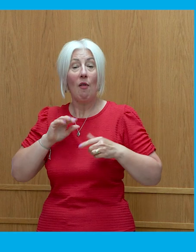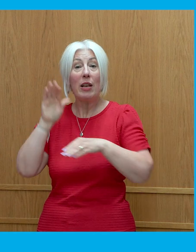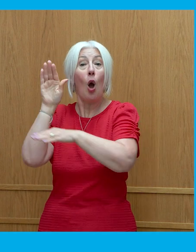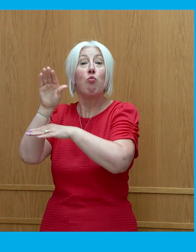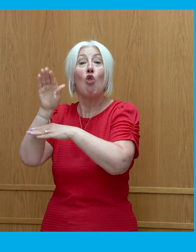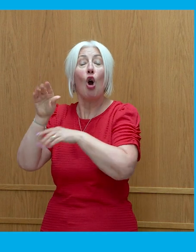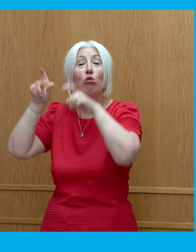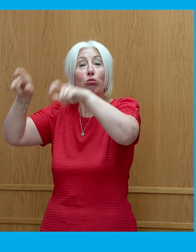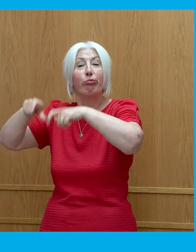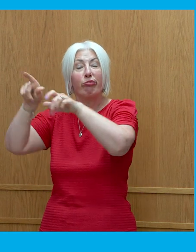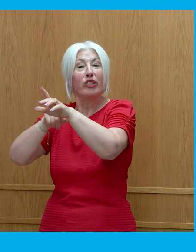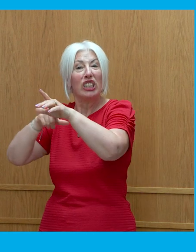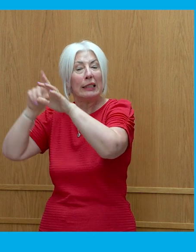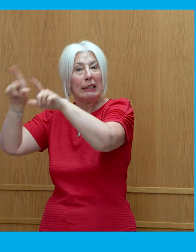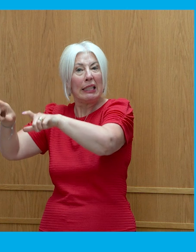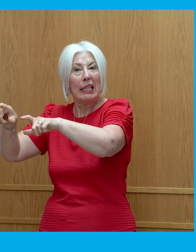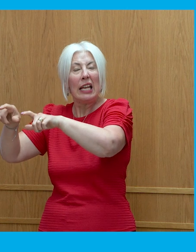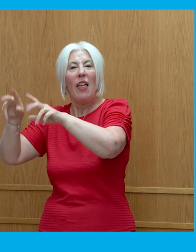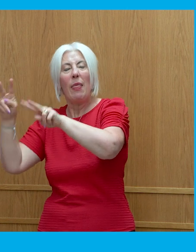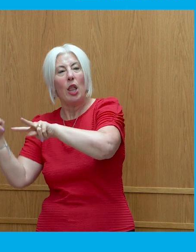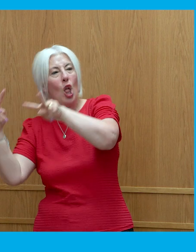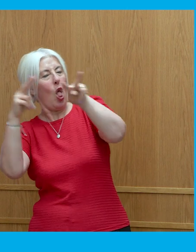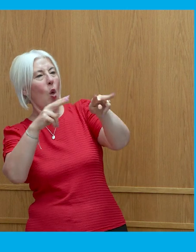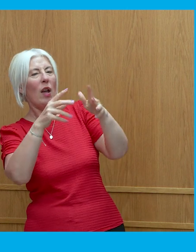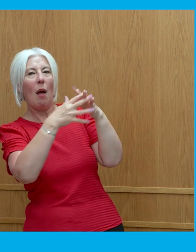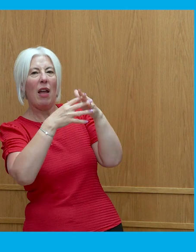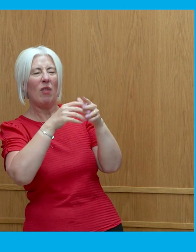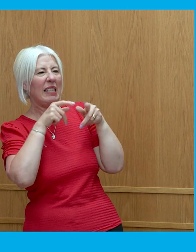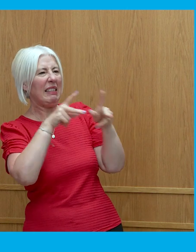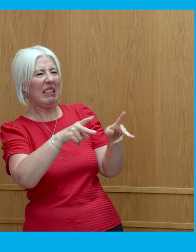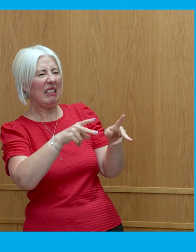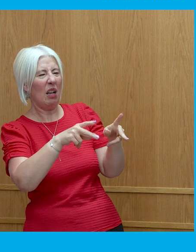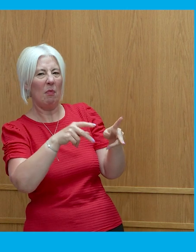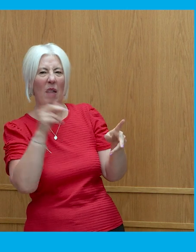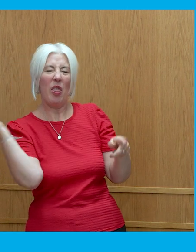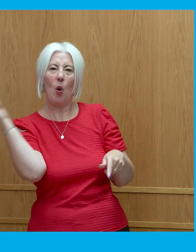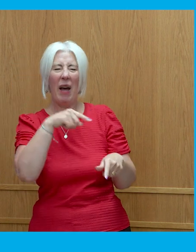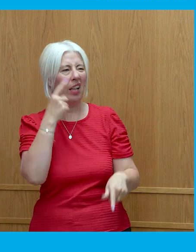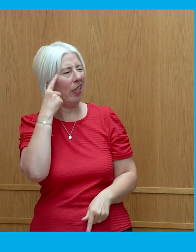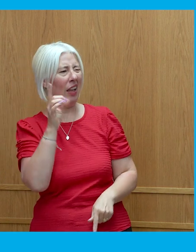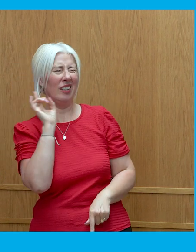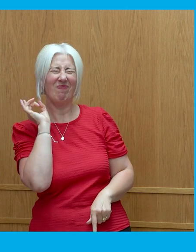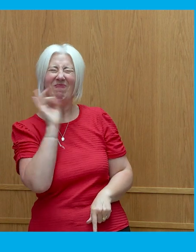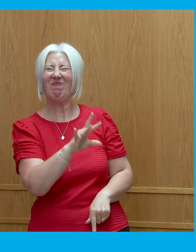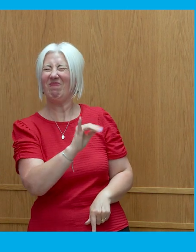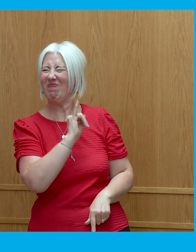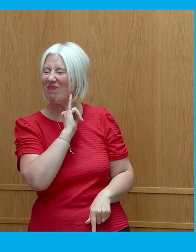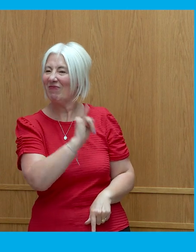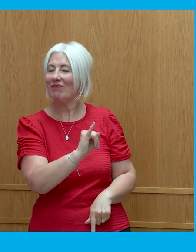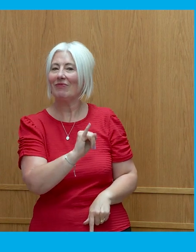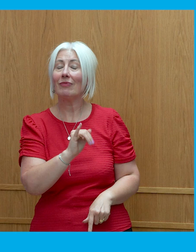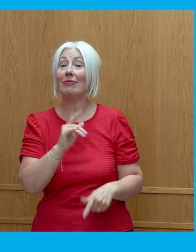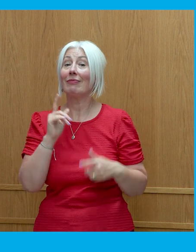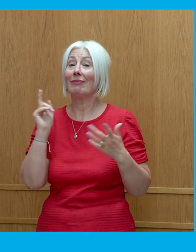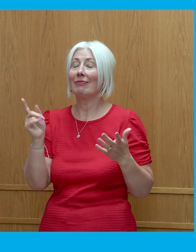some time, they kind of look at the U.S. system, they go back, they're just like, yuck. And it's not limited to the